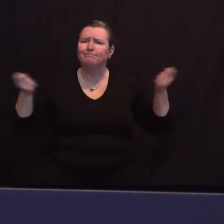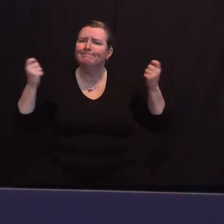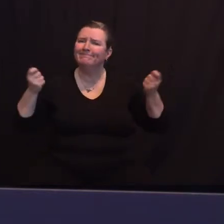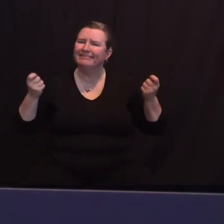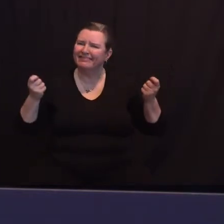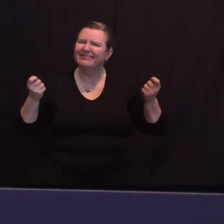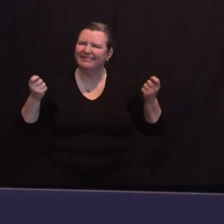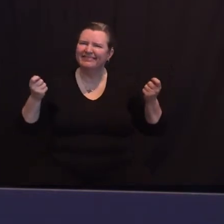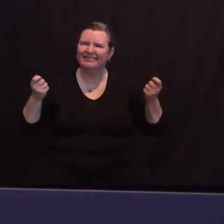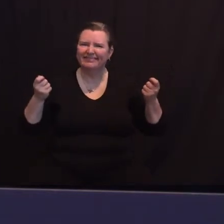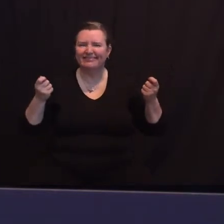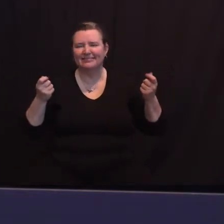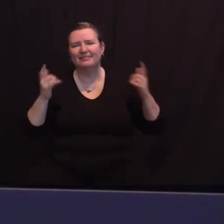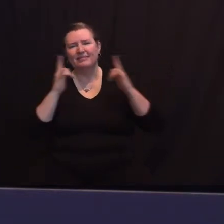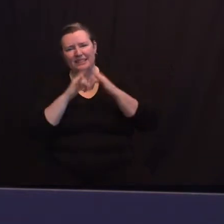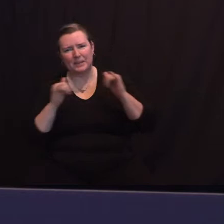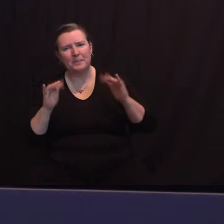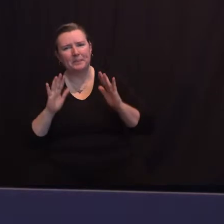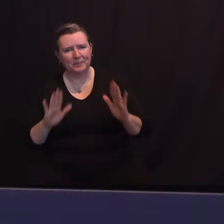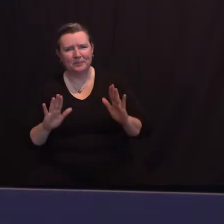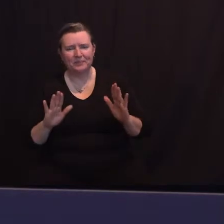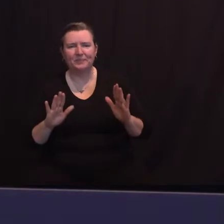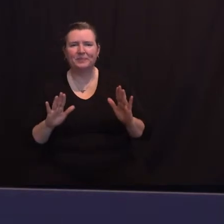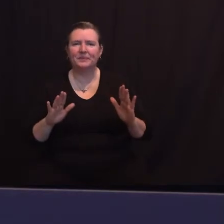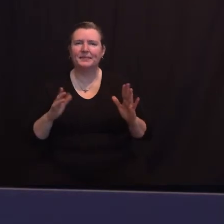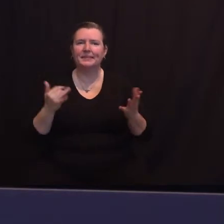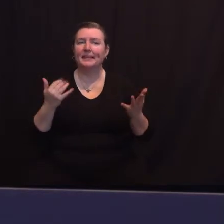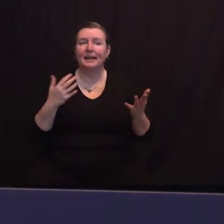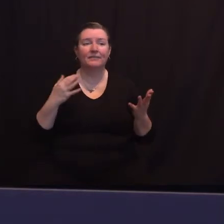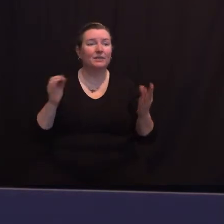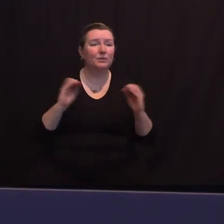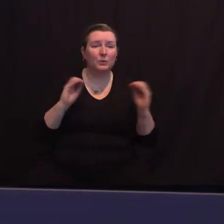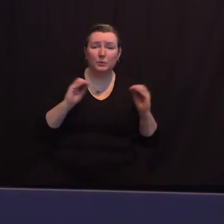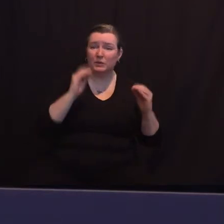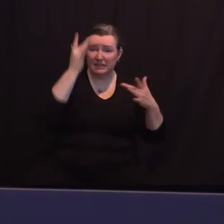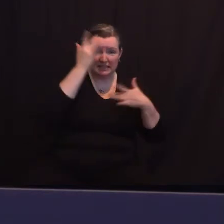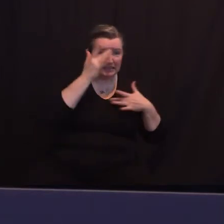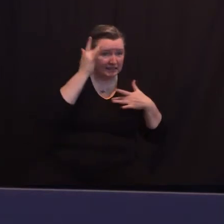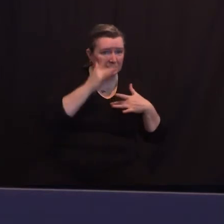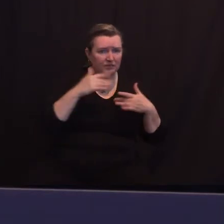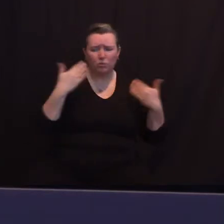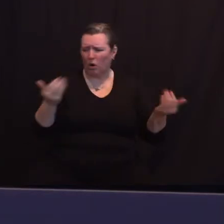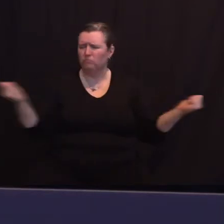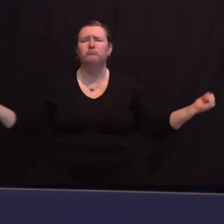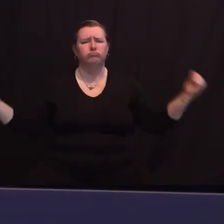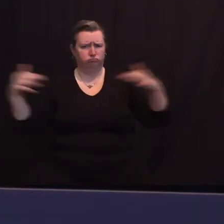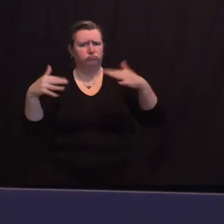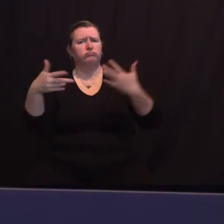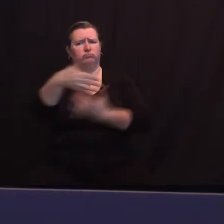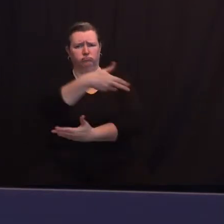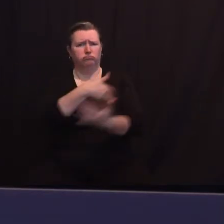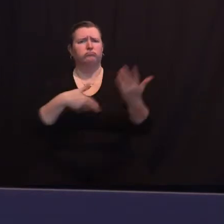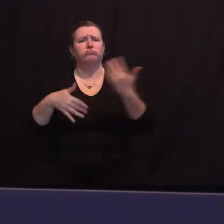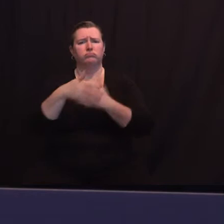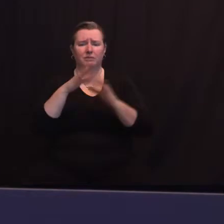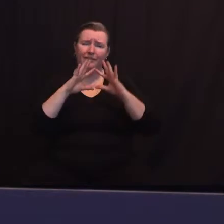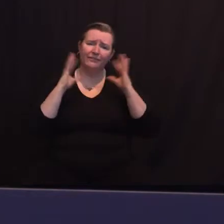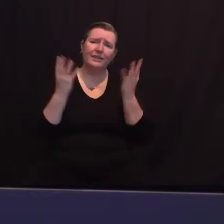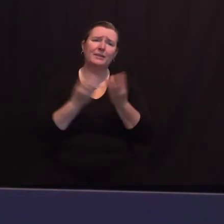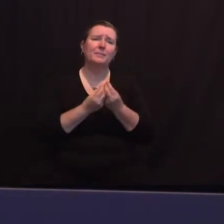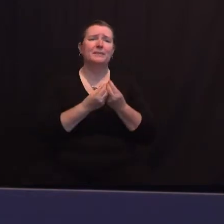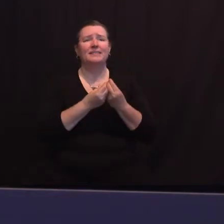normal circumstances, these would be times to congregate for religious services and family gatherings, we continue to